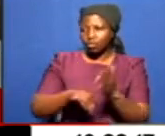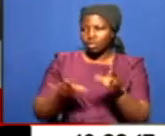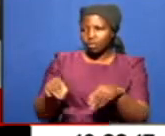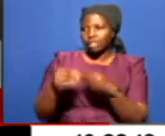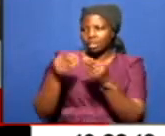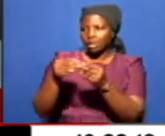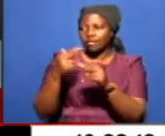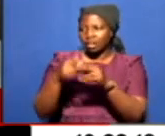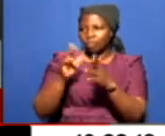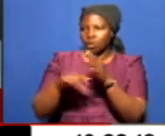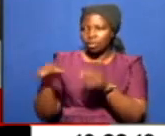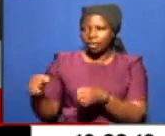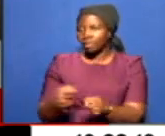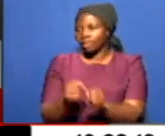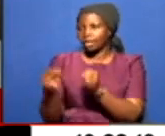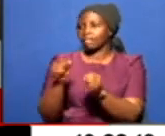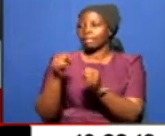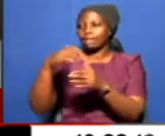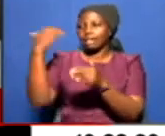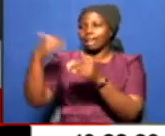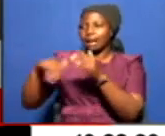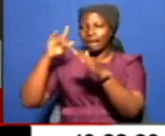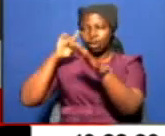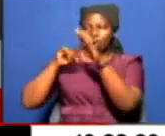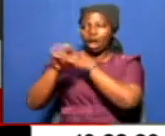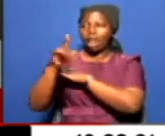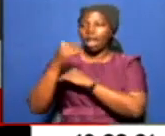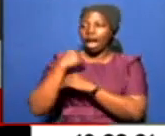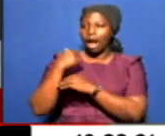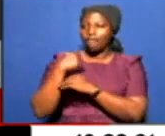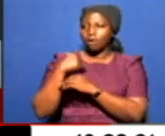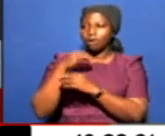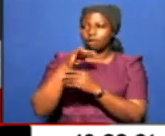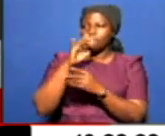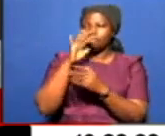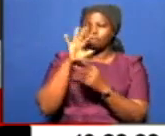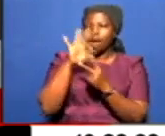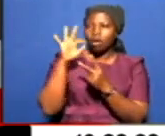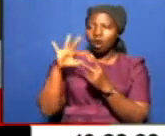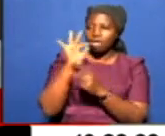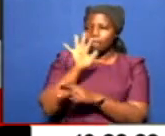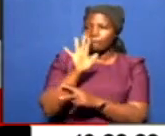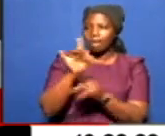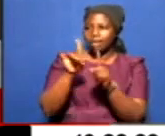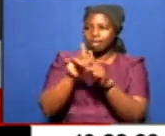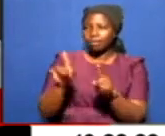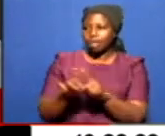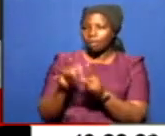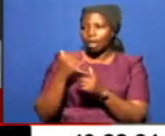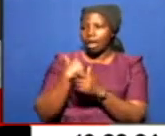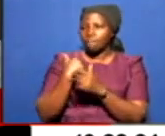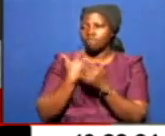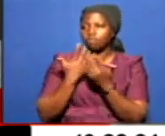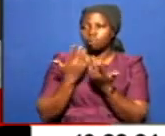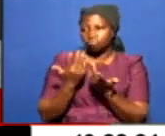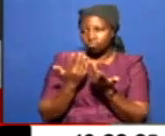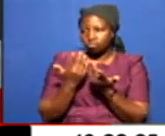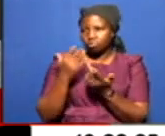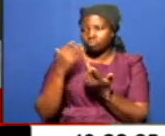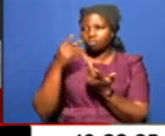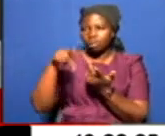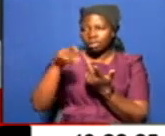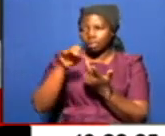end goals. Mm-hmm. It has the strategic priorities, mm-hmm. and it has the strategic pillars. Mm-hmm. So in terms of the pillars, we